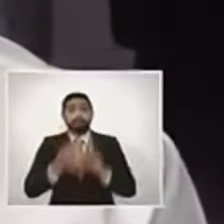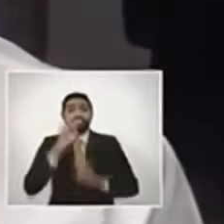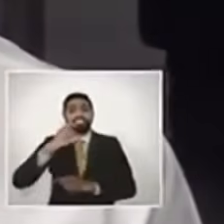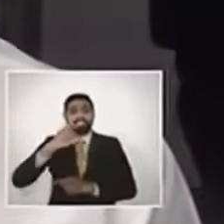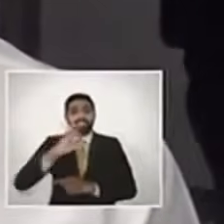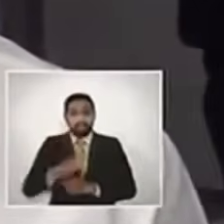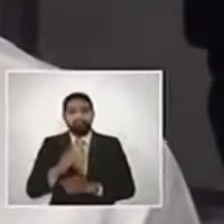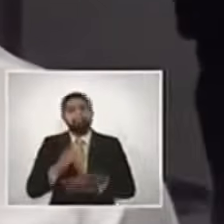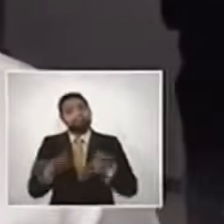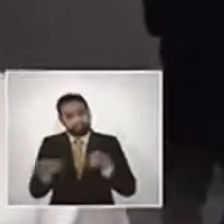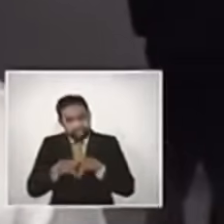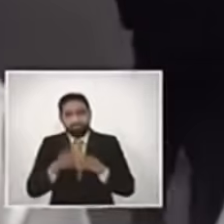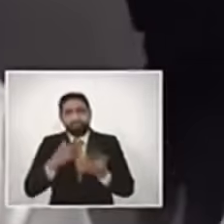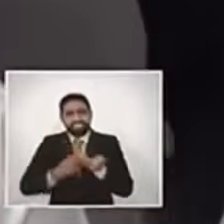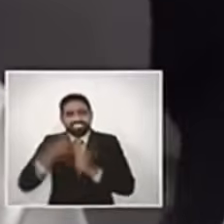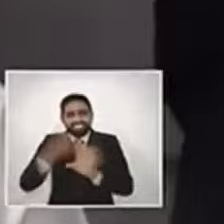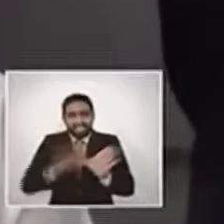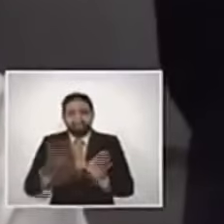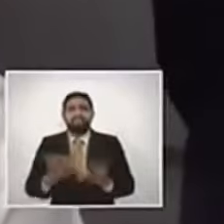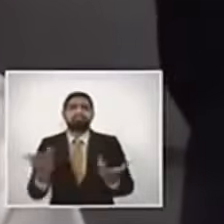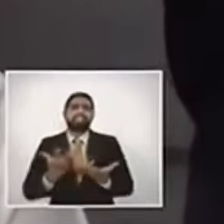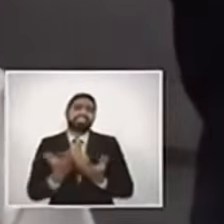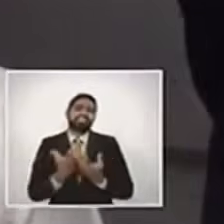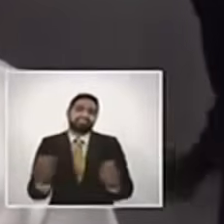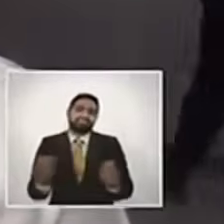would be beneficial for the country if it happens in the future.